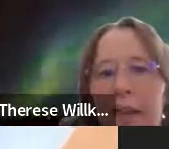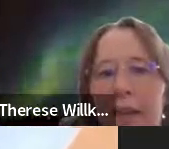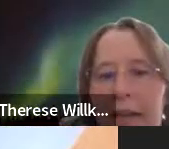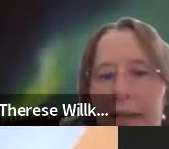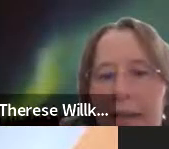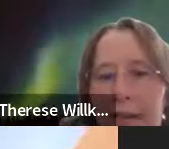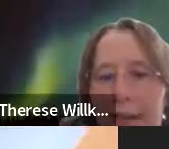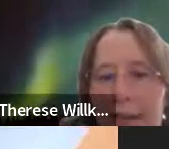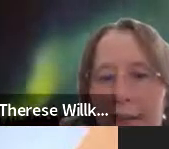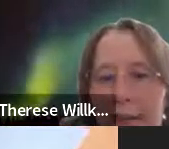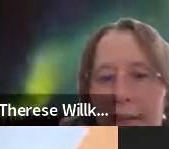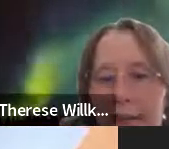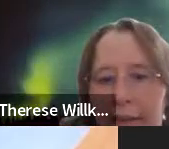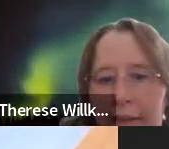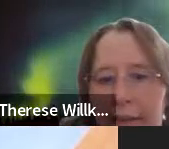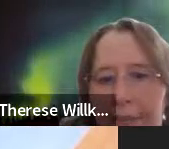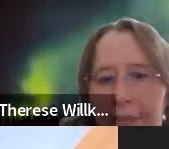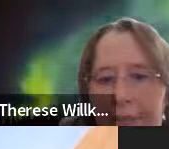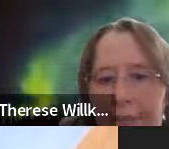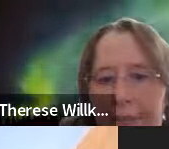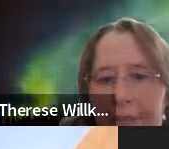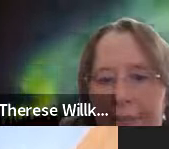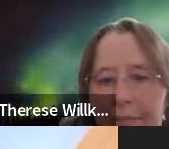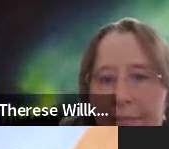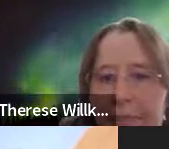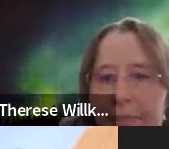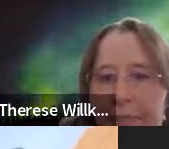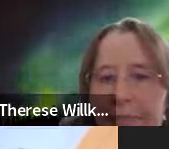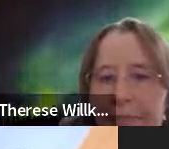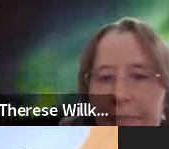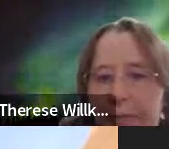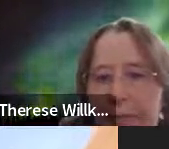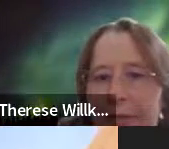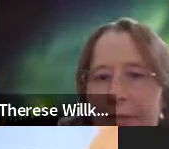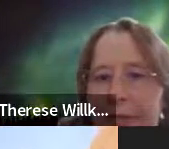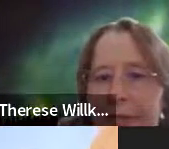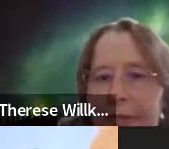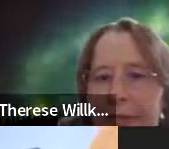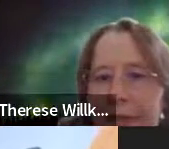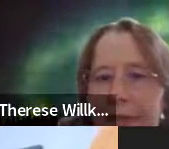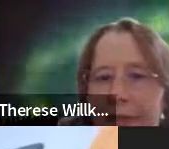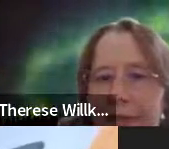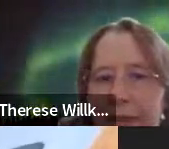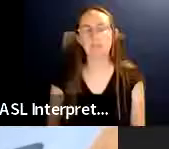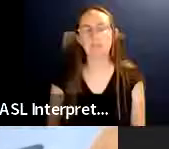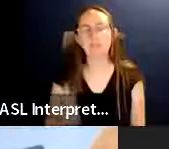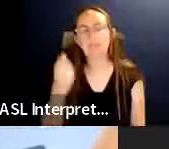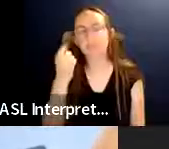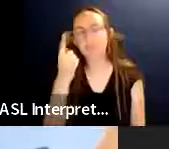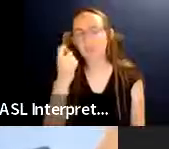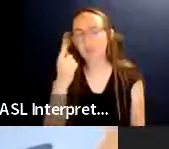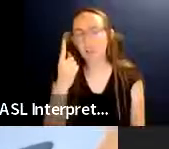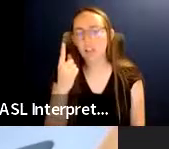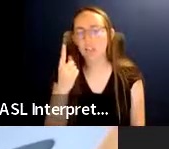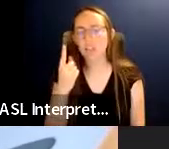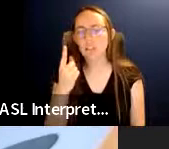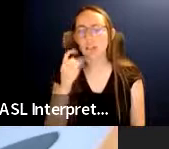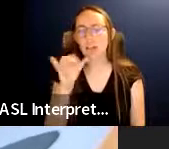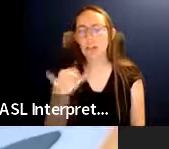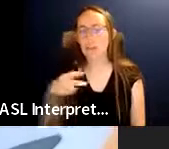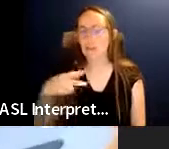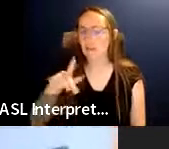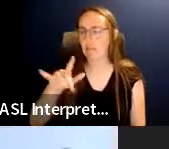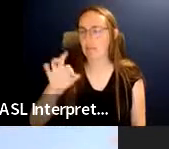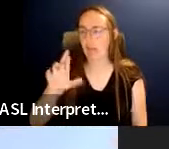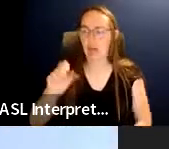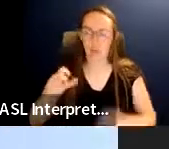and I want to keep this end cold. And this way I can save $12 not having to buy the pliers for half inch lock line.